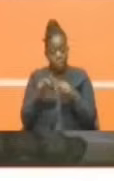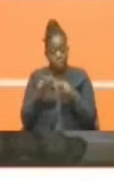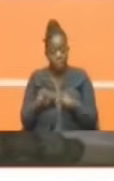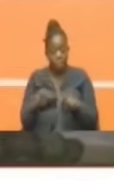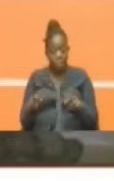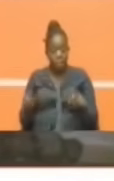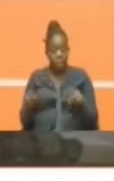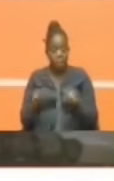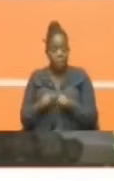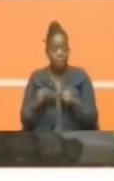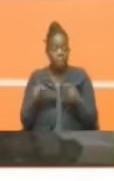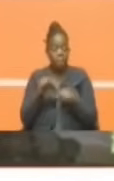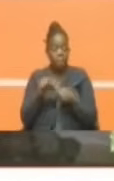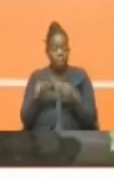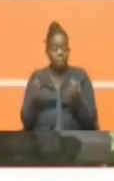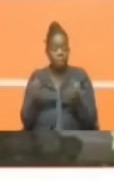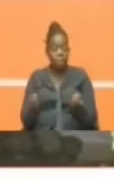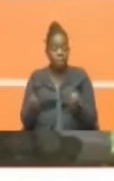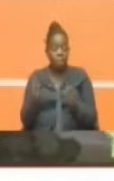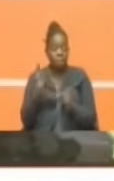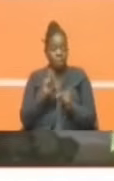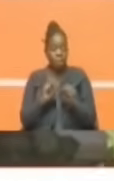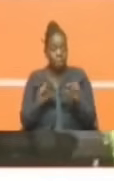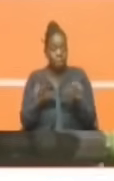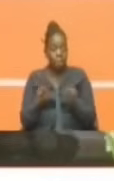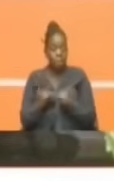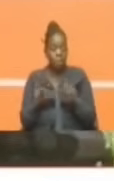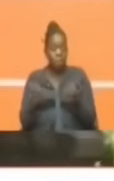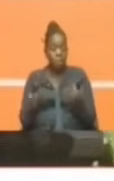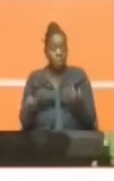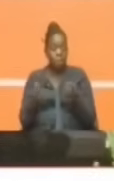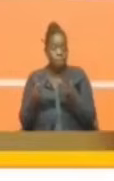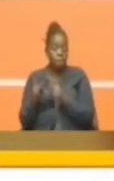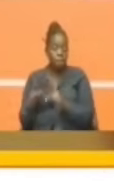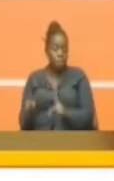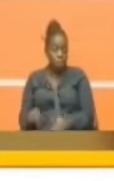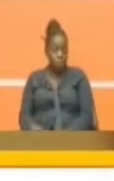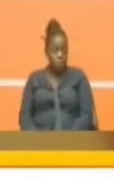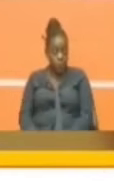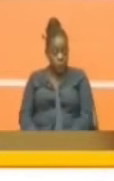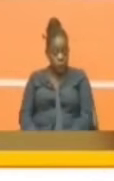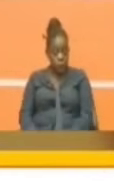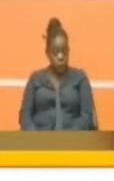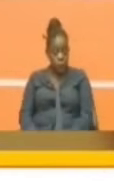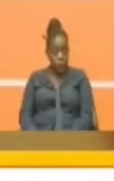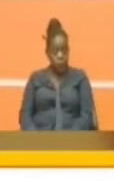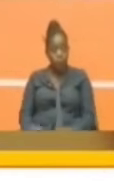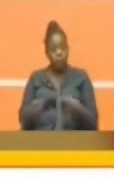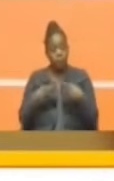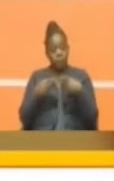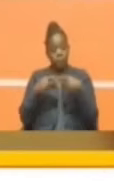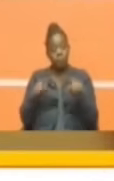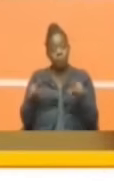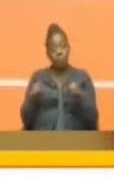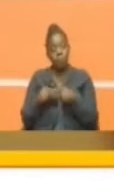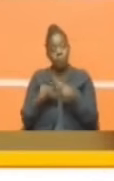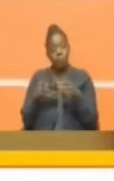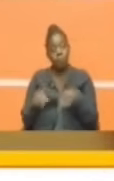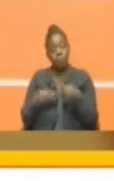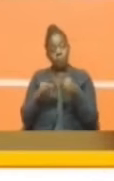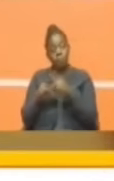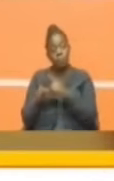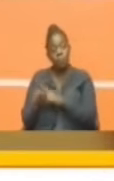ebikwekweto nga n'okunoonyereza ku misango gy'abatuuze abakubiddwa kutandise. Tutandise okunoonyereza. Tugenda kwongera